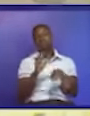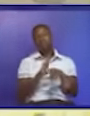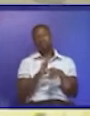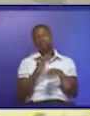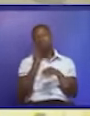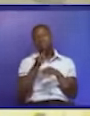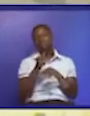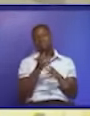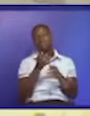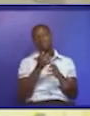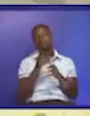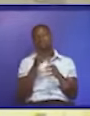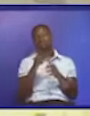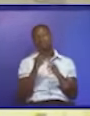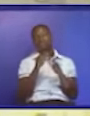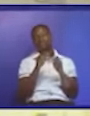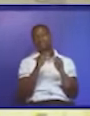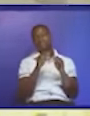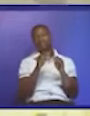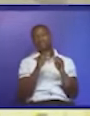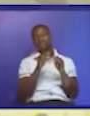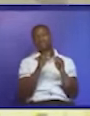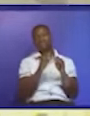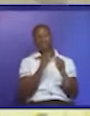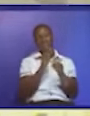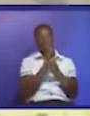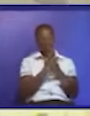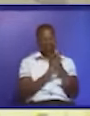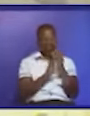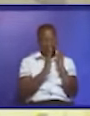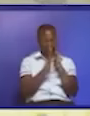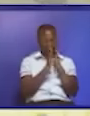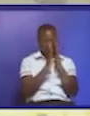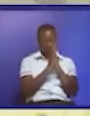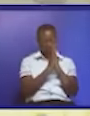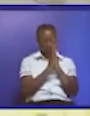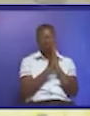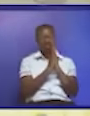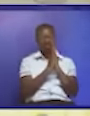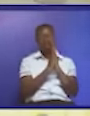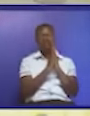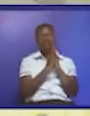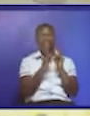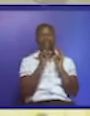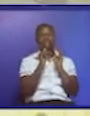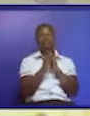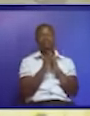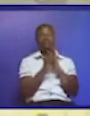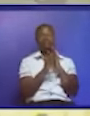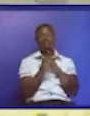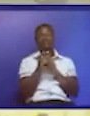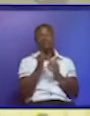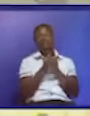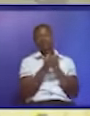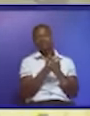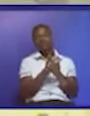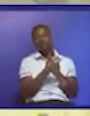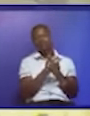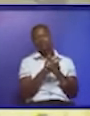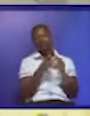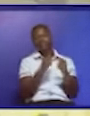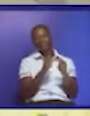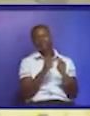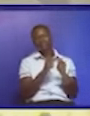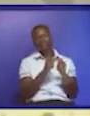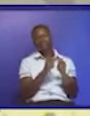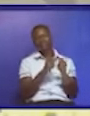and stay with God and let Him speak to you. Trust God to come with a seed. Hallelujah.